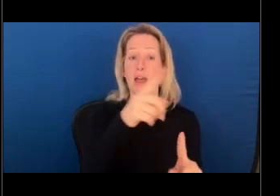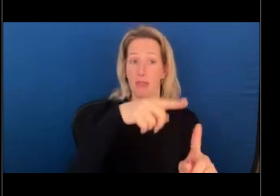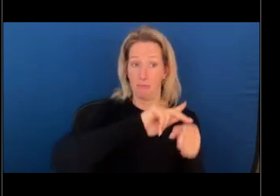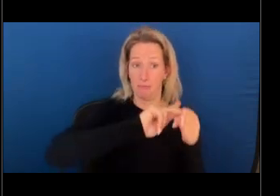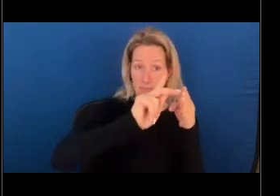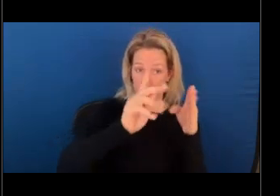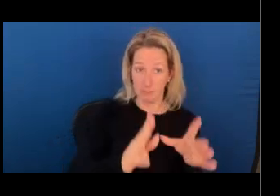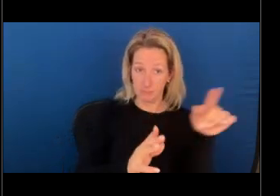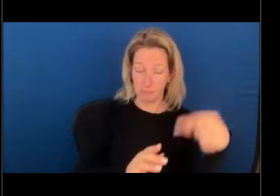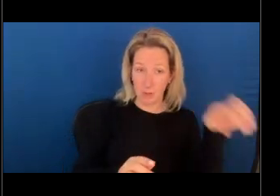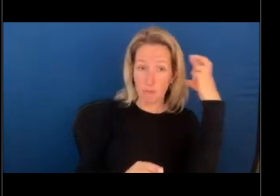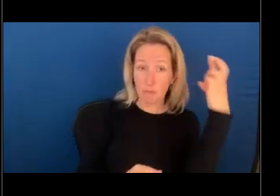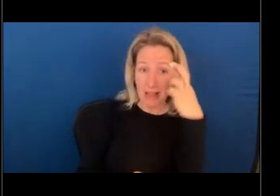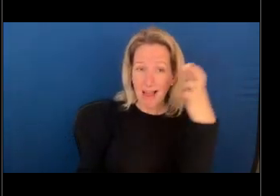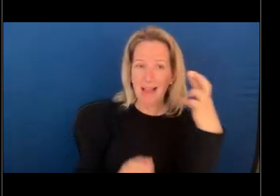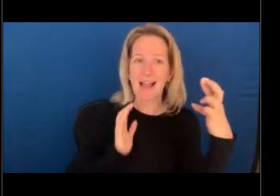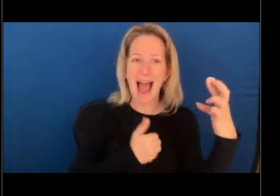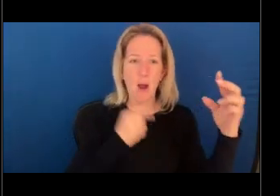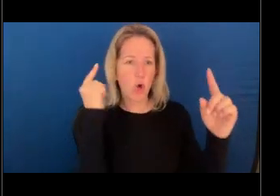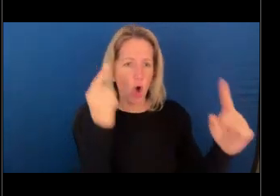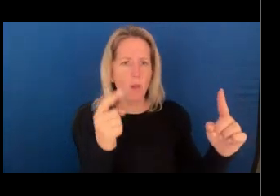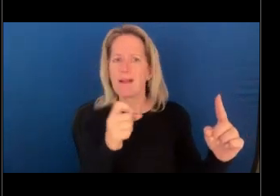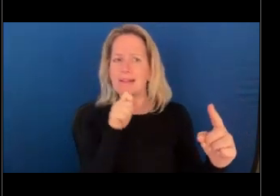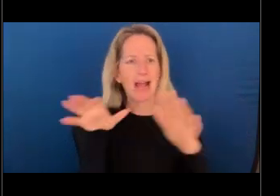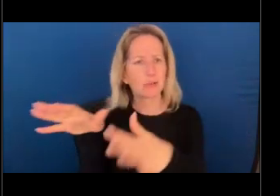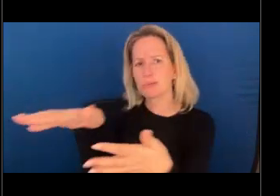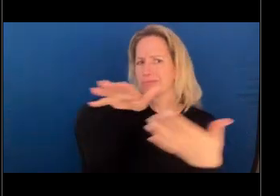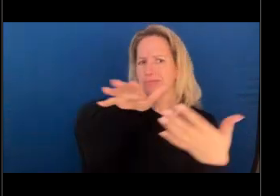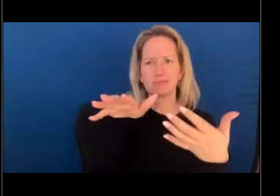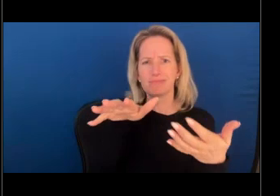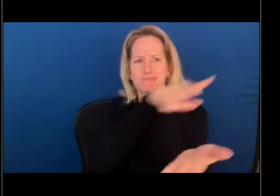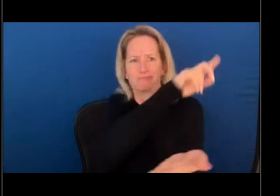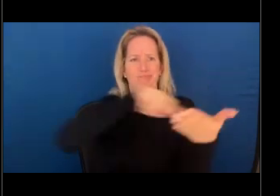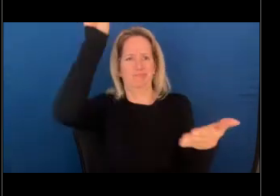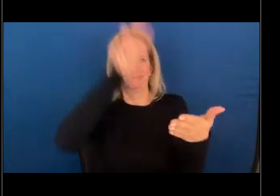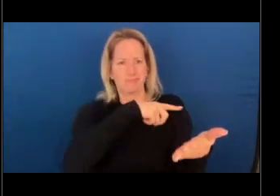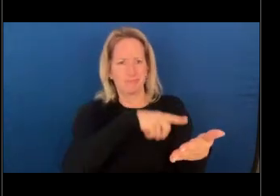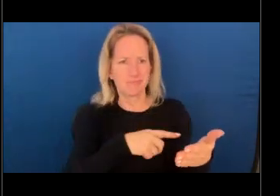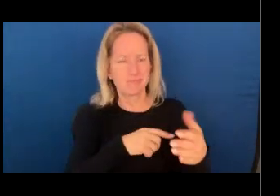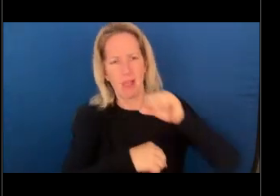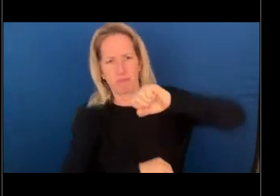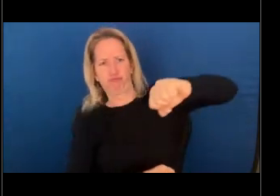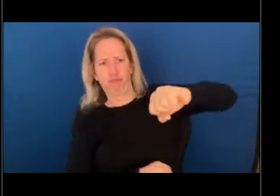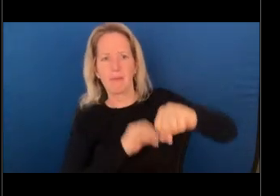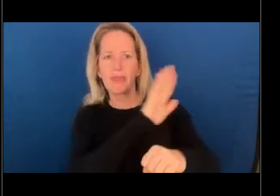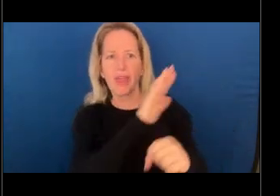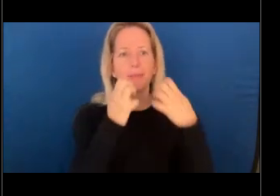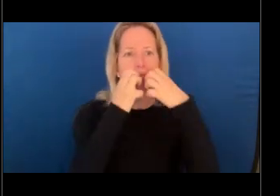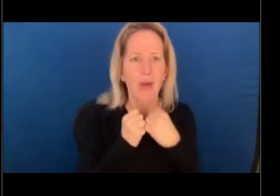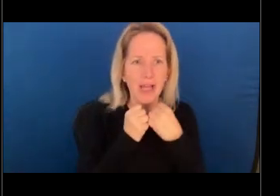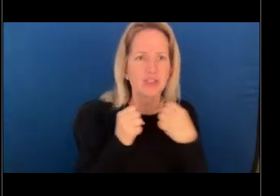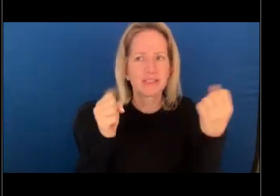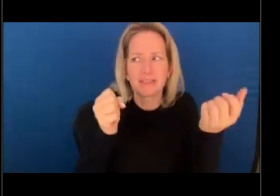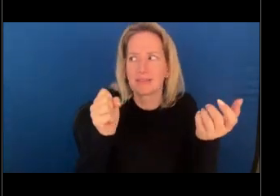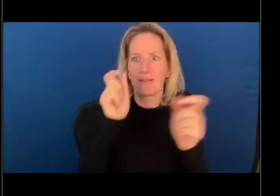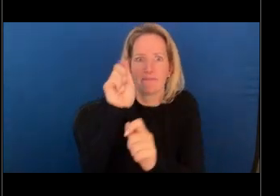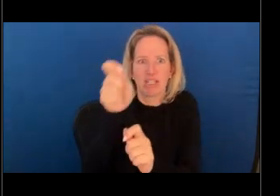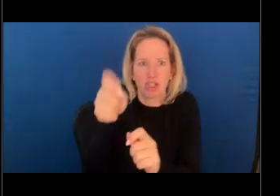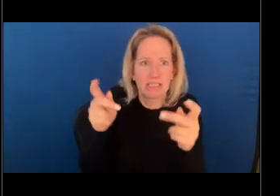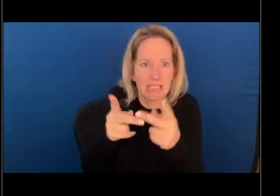our goal is not to take away their precious fishing sites, then they start being willing to share. And so